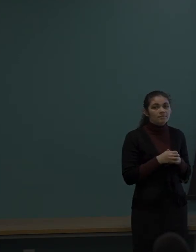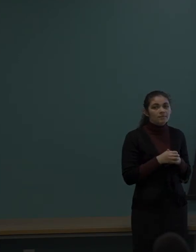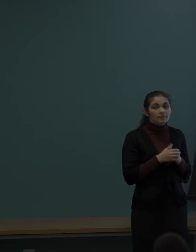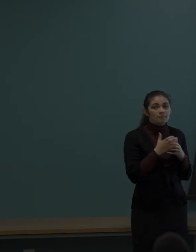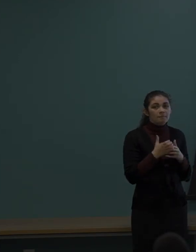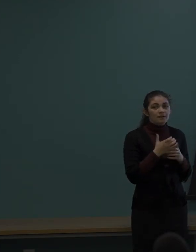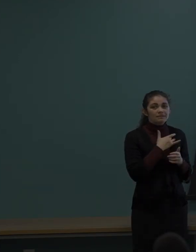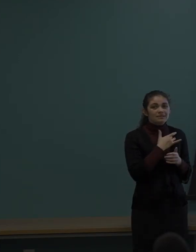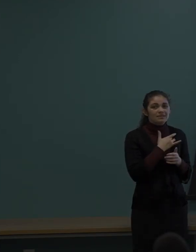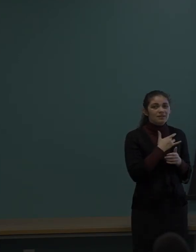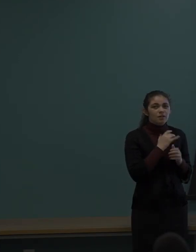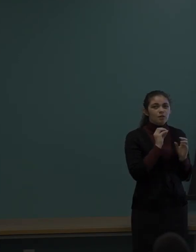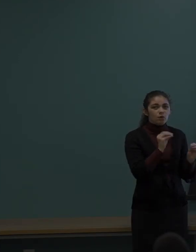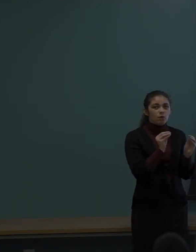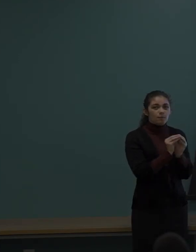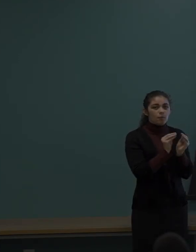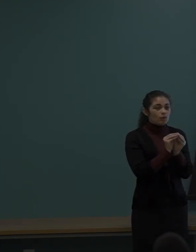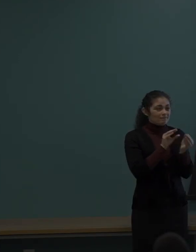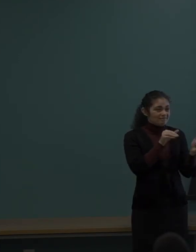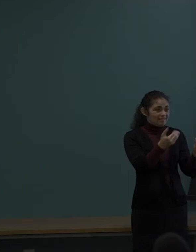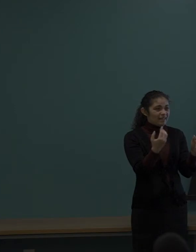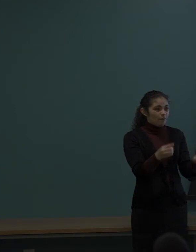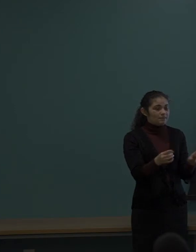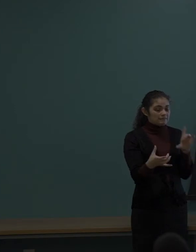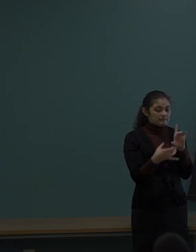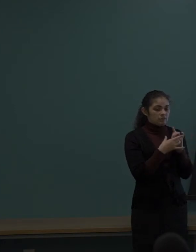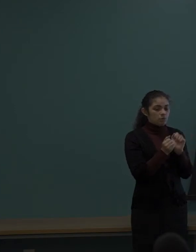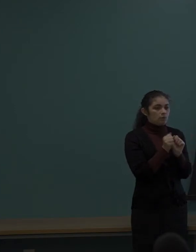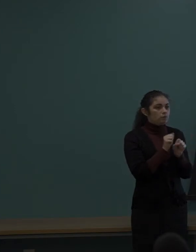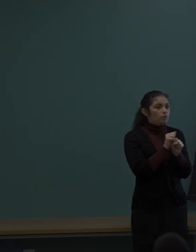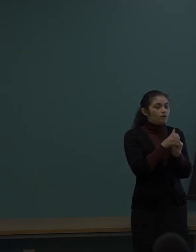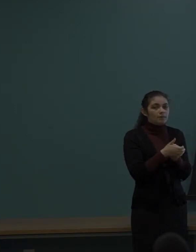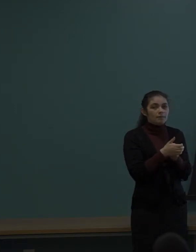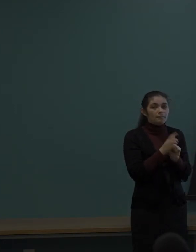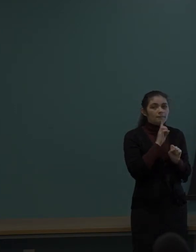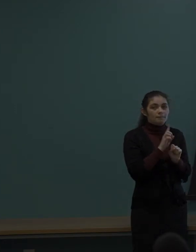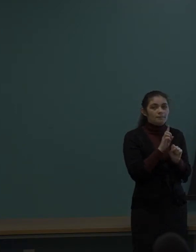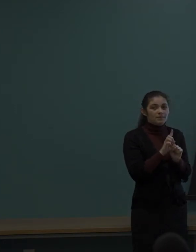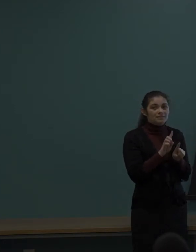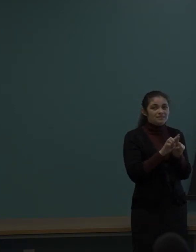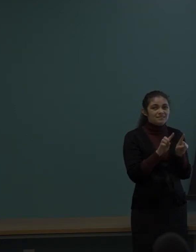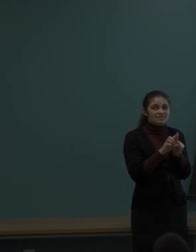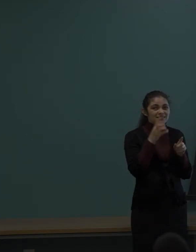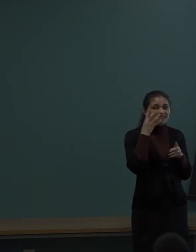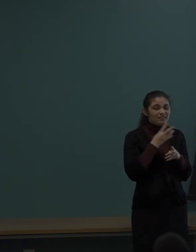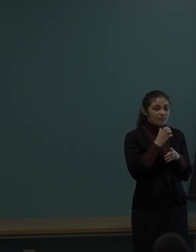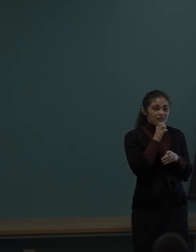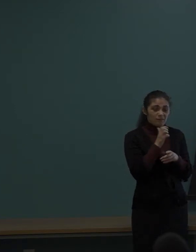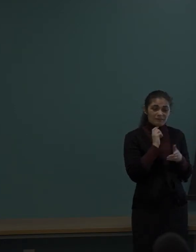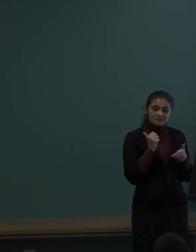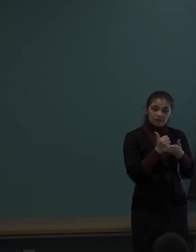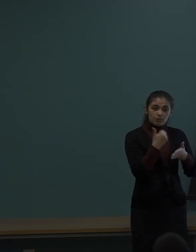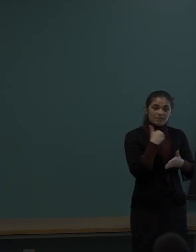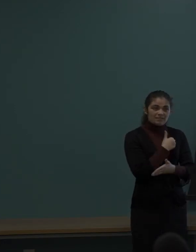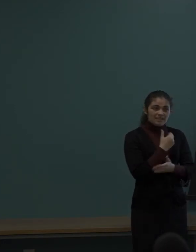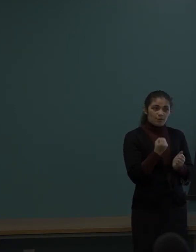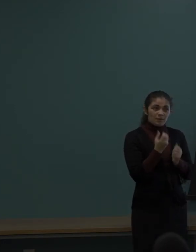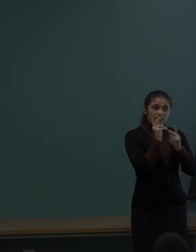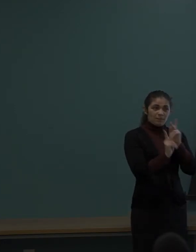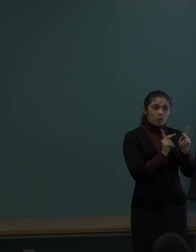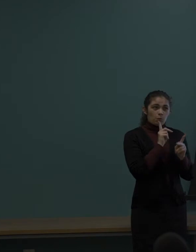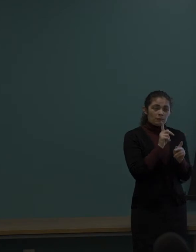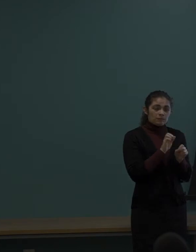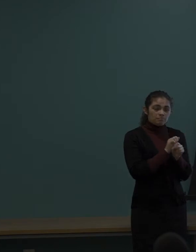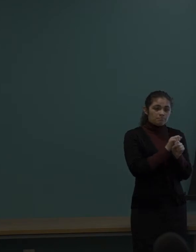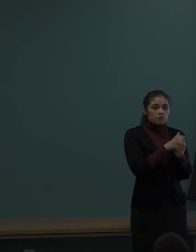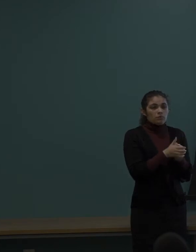desire of my heart is that there be no more loss of life associated with this. But unfortunately, the numbers are not in our favor in the number of cases we continue to